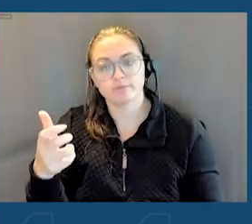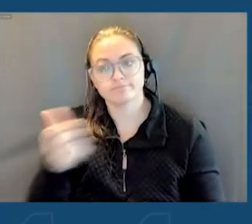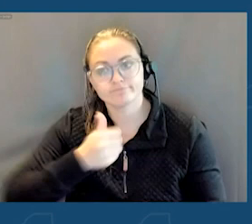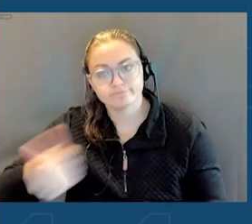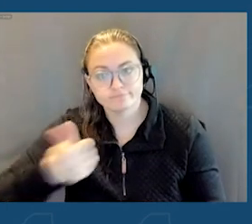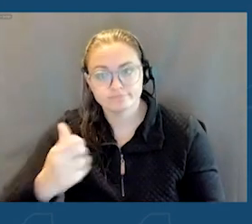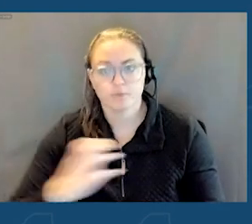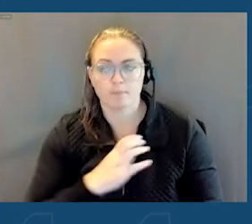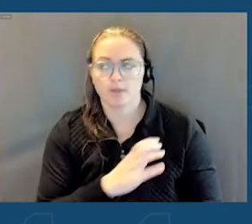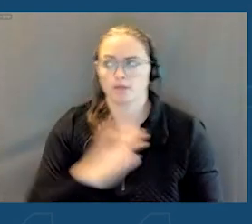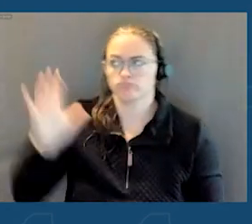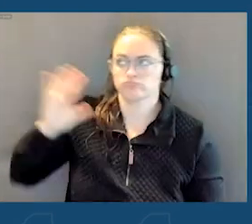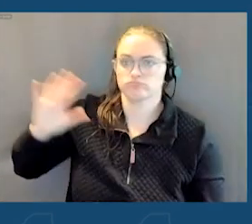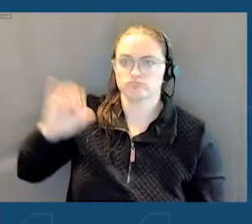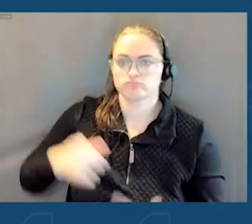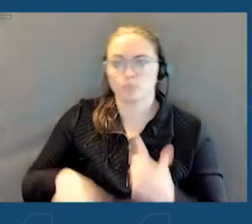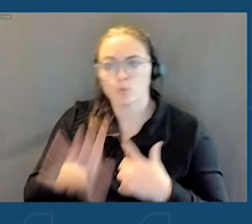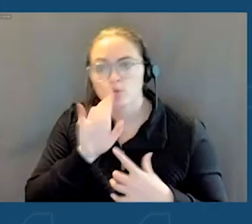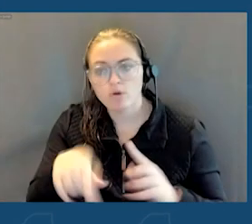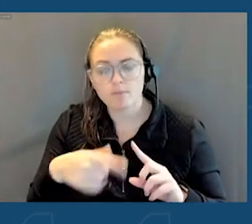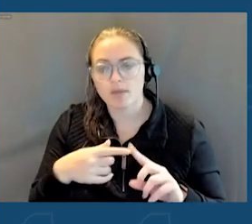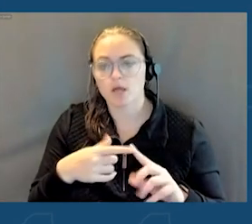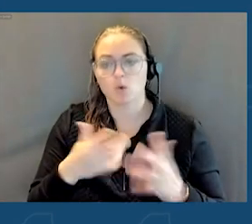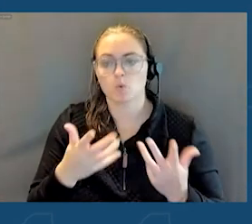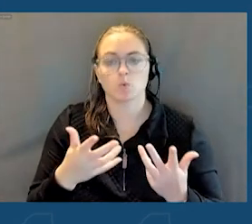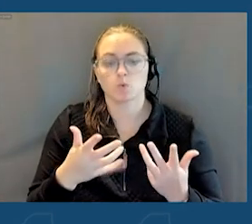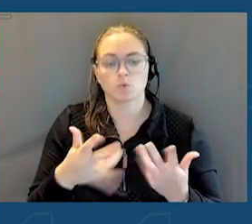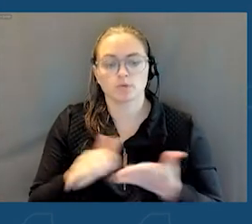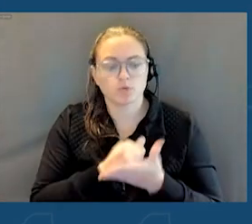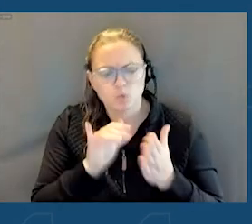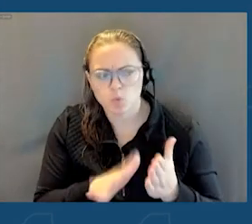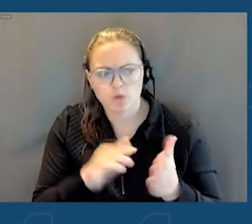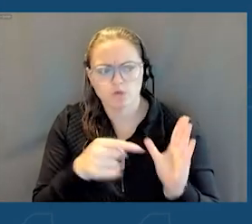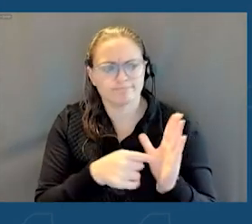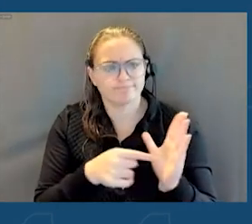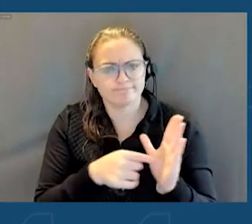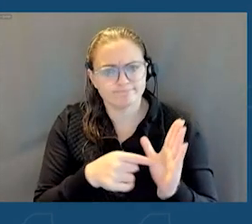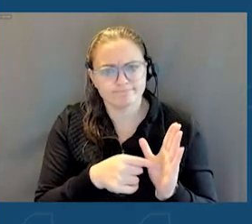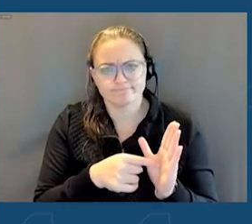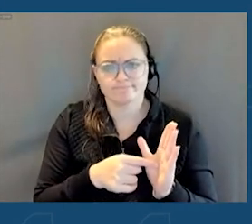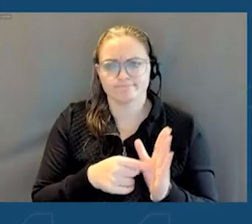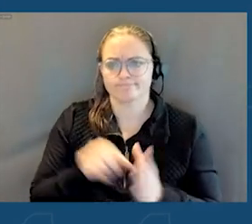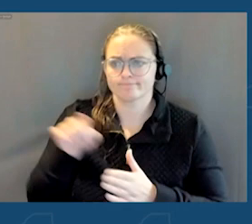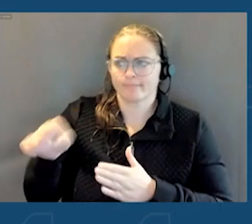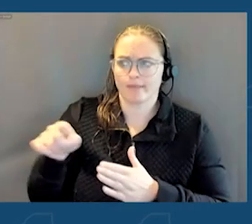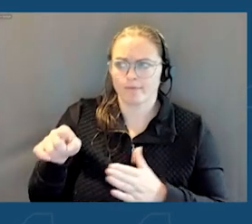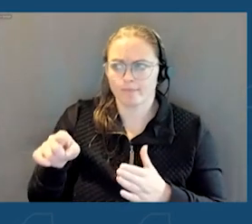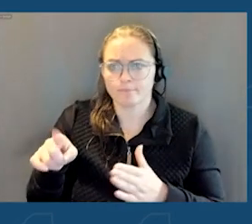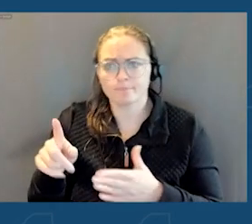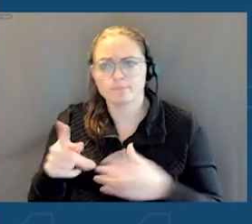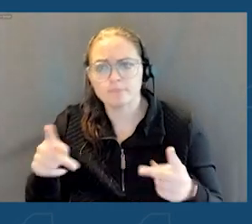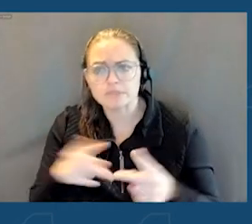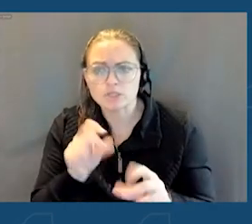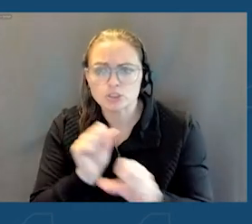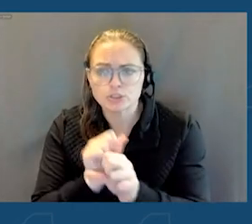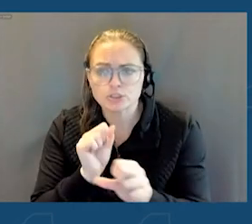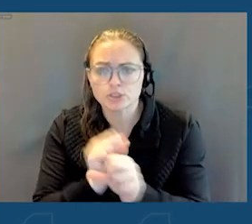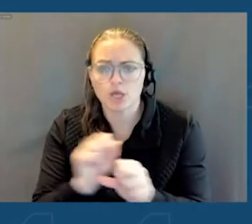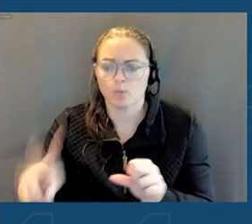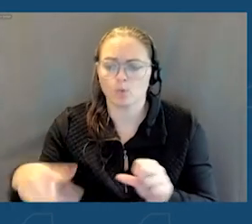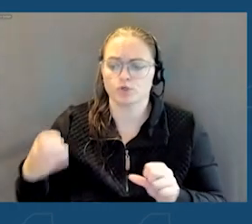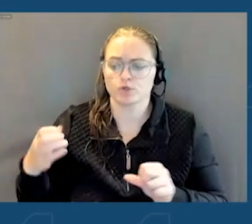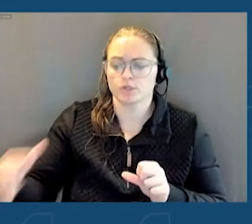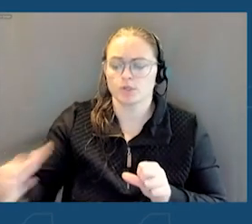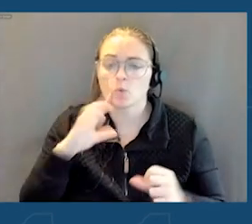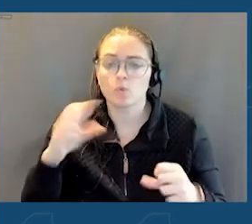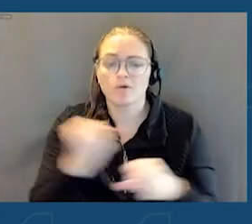ago, and we talked about what New Yorkers deserve and have him in his position in Washington, D.C. right now as someone who's going to fight for